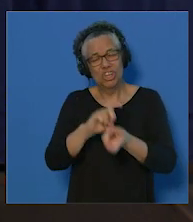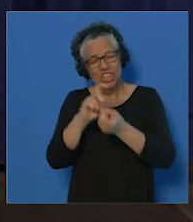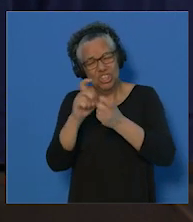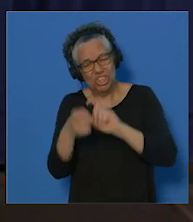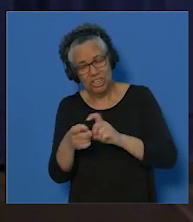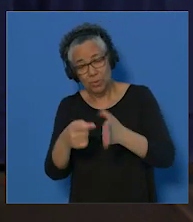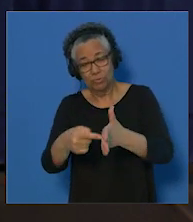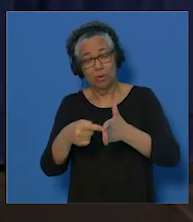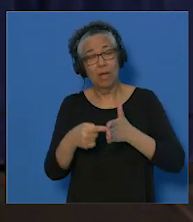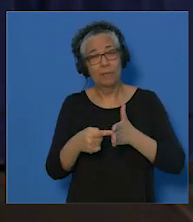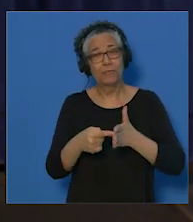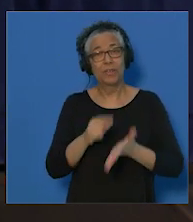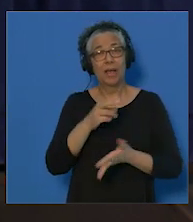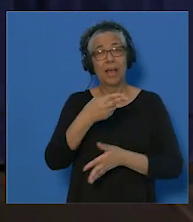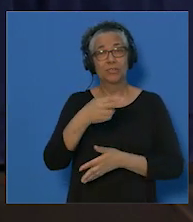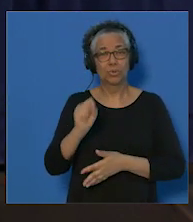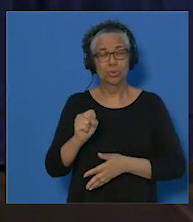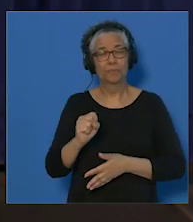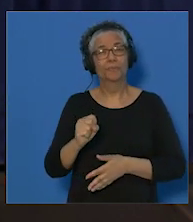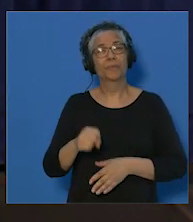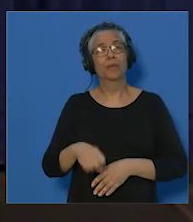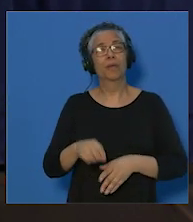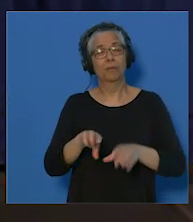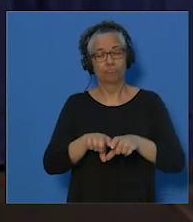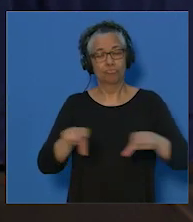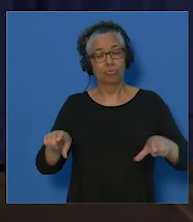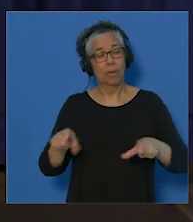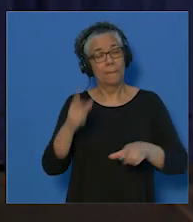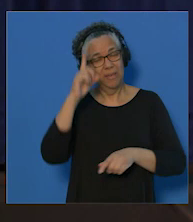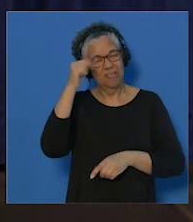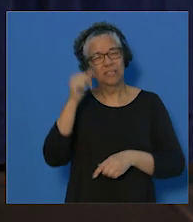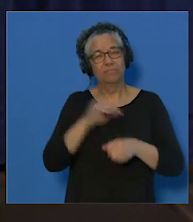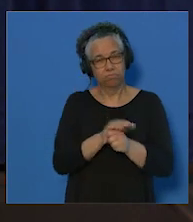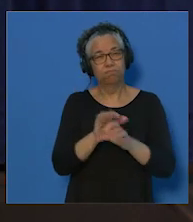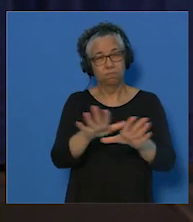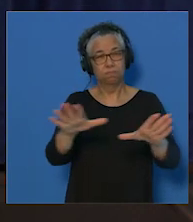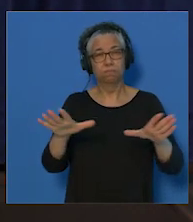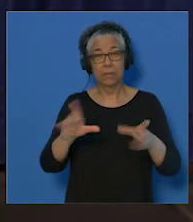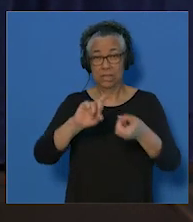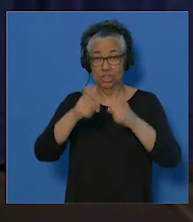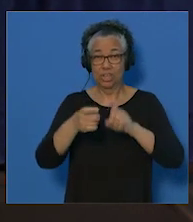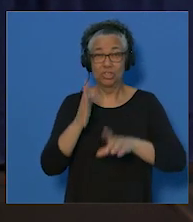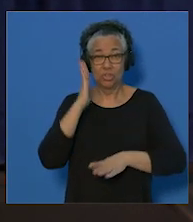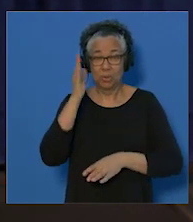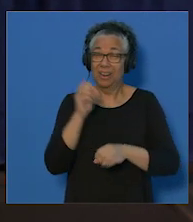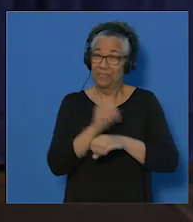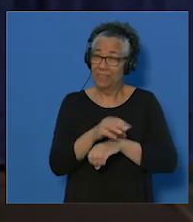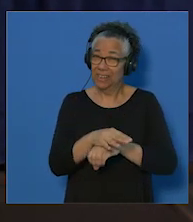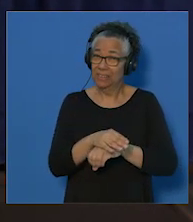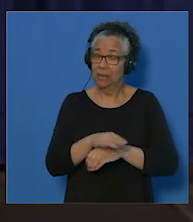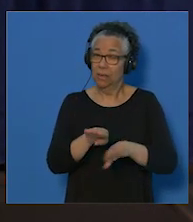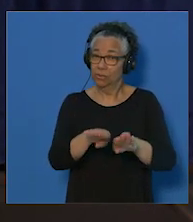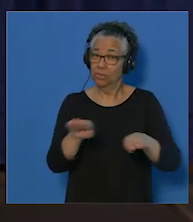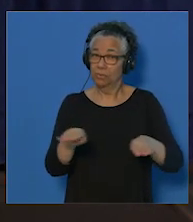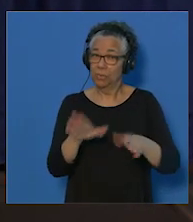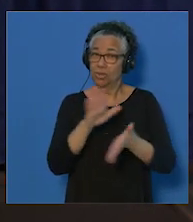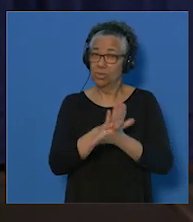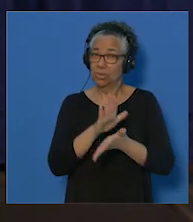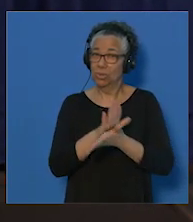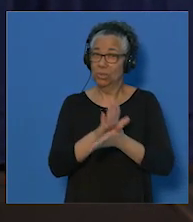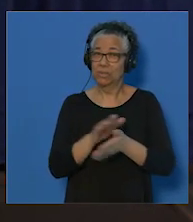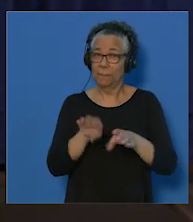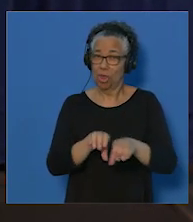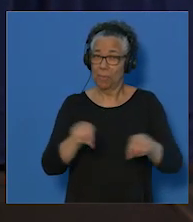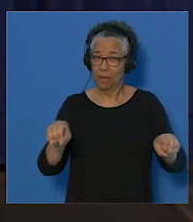diplomas in light of the ongoing COVID-19 crisis. These changes will affect both the Bermuda School Diploma and the Bermuda Alternative